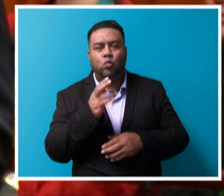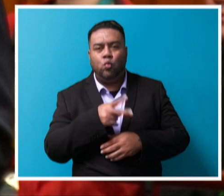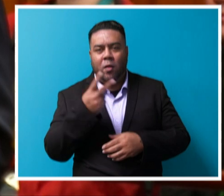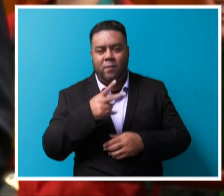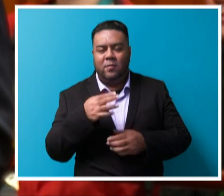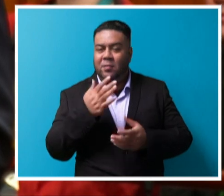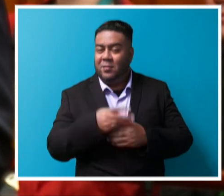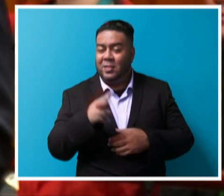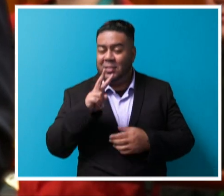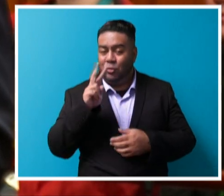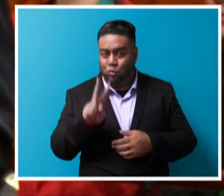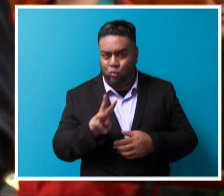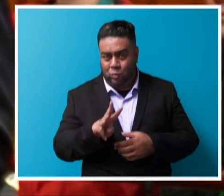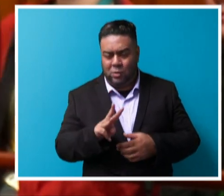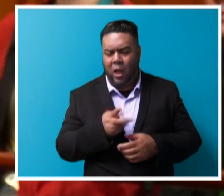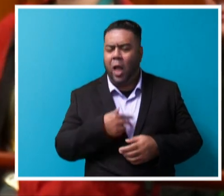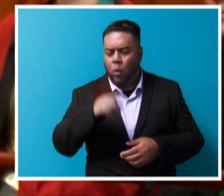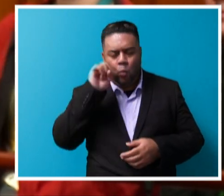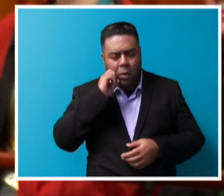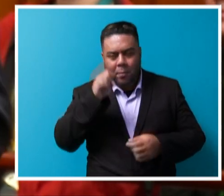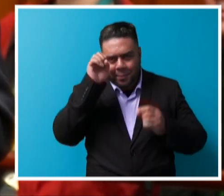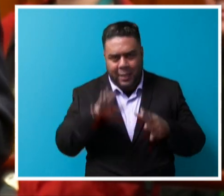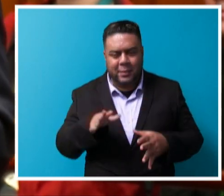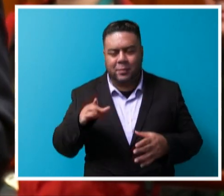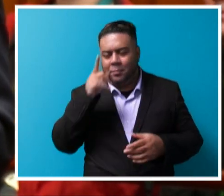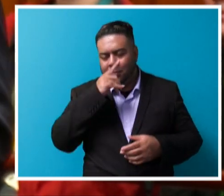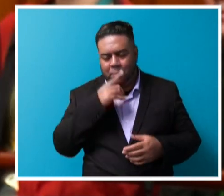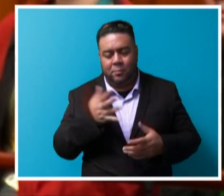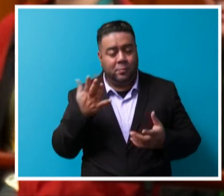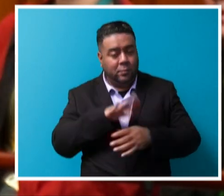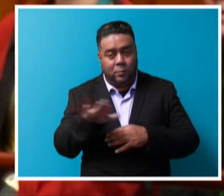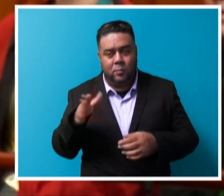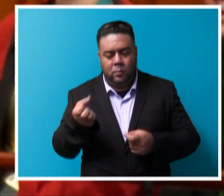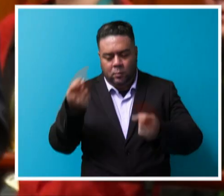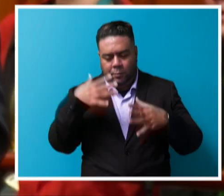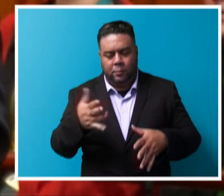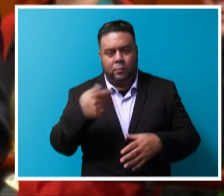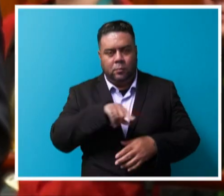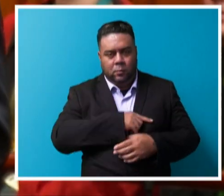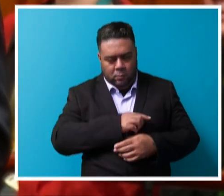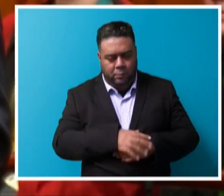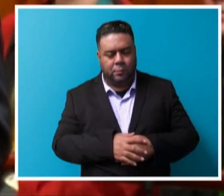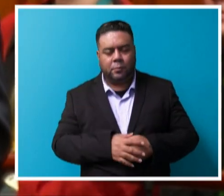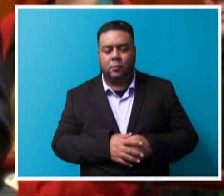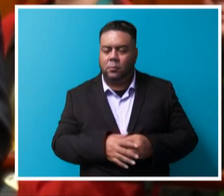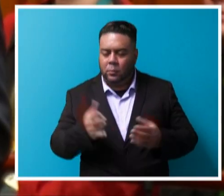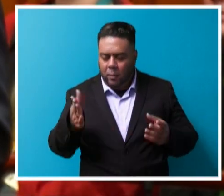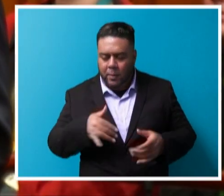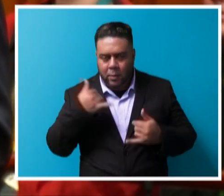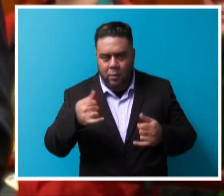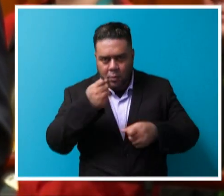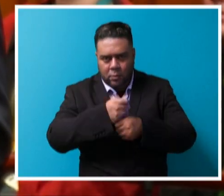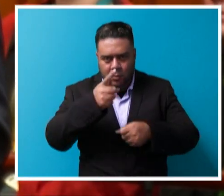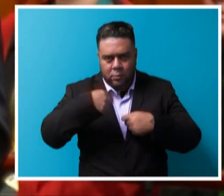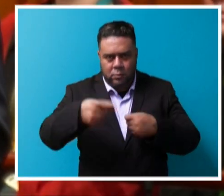you. May God continue to bless Fiji with wisdom, peace, and prosperity. Now, Mr. Speaker, sir, this budget